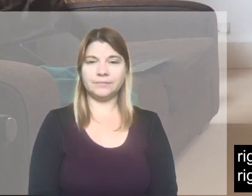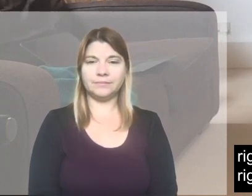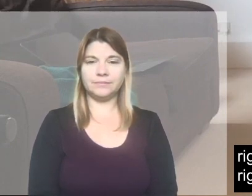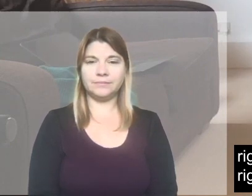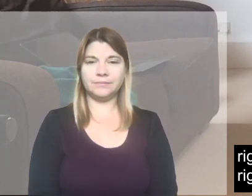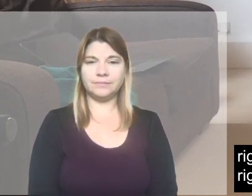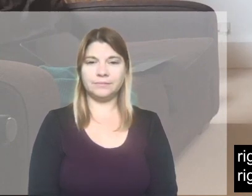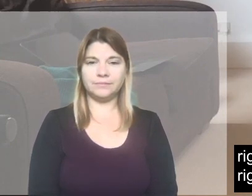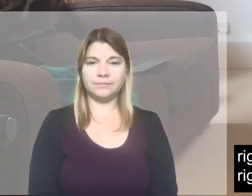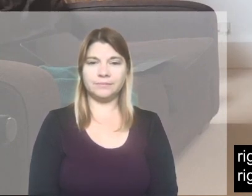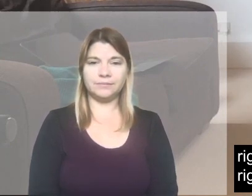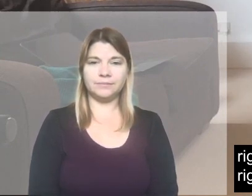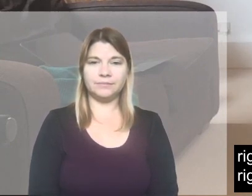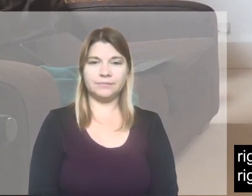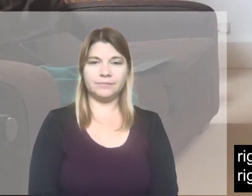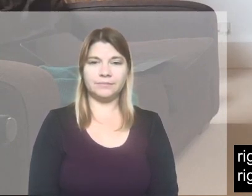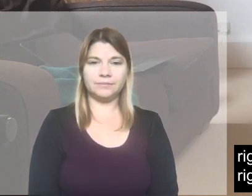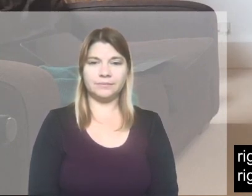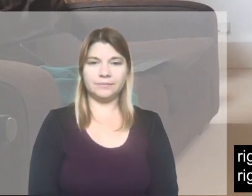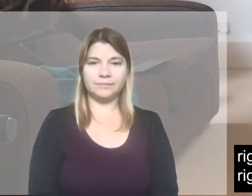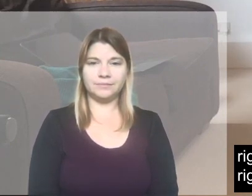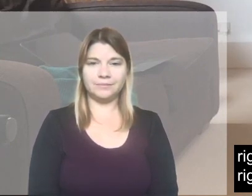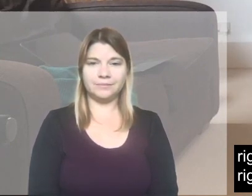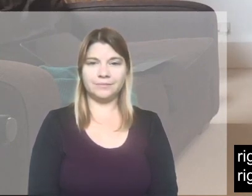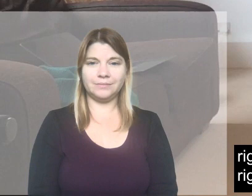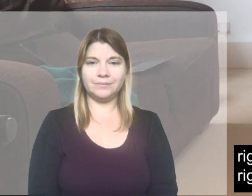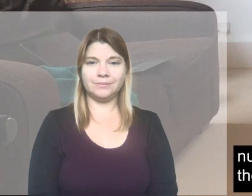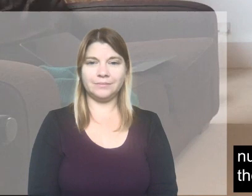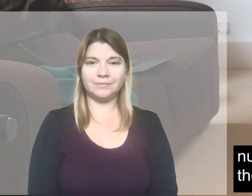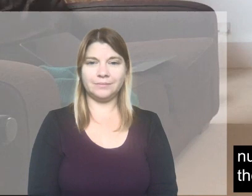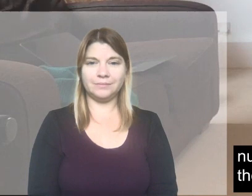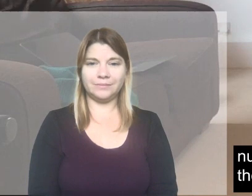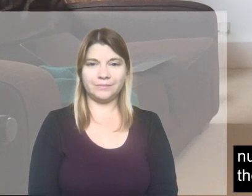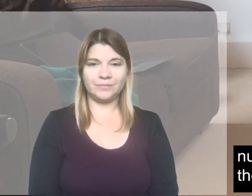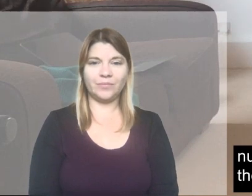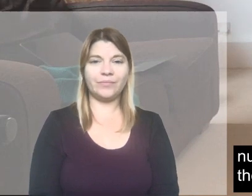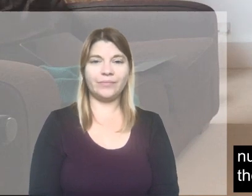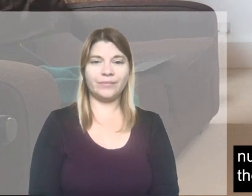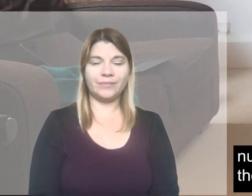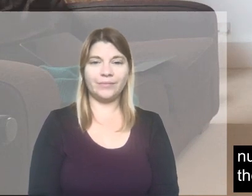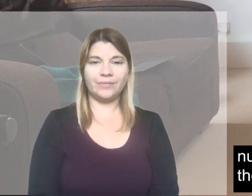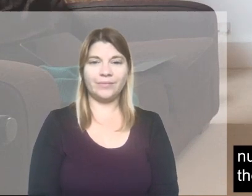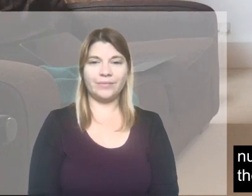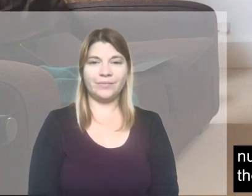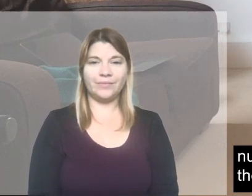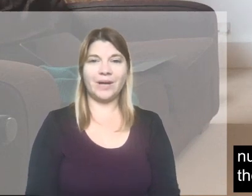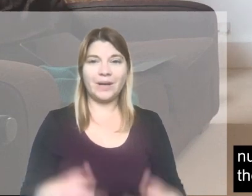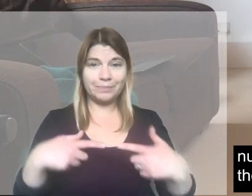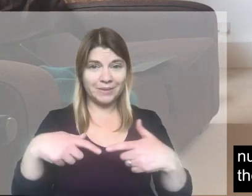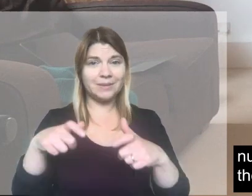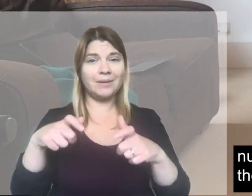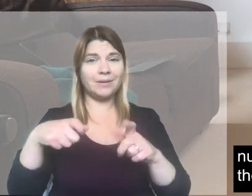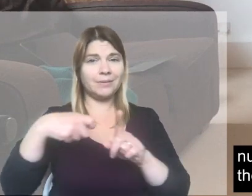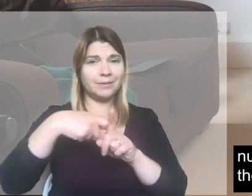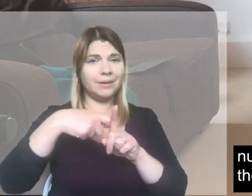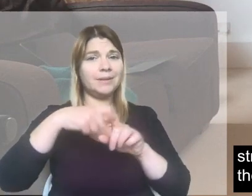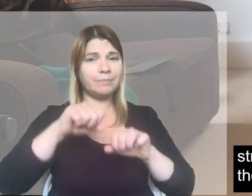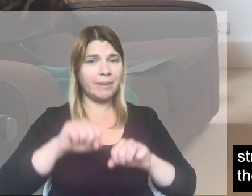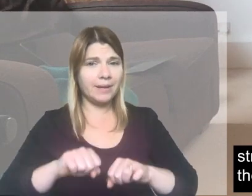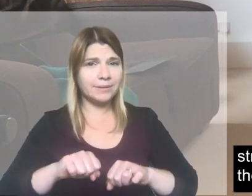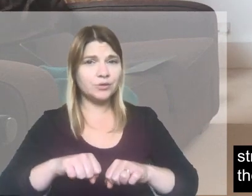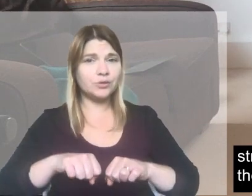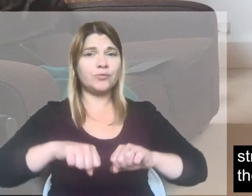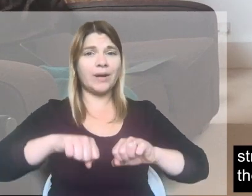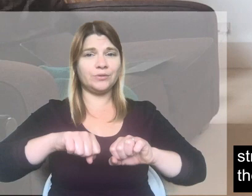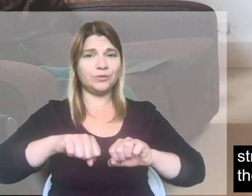the left and to the right side and to the left. This is number three, to the right side and to the left. And I'm still bending and